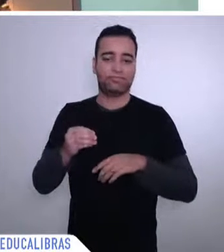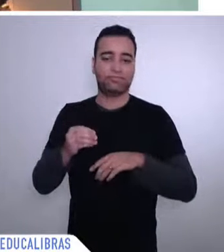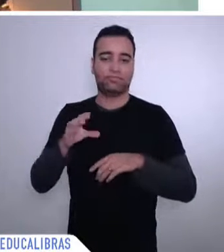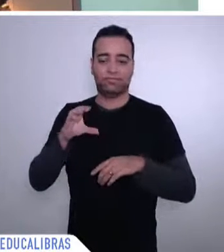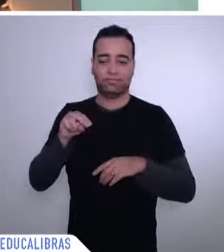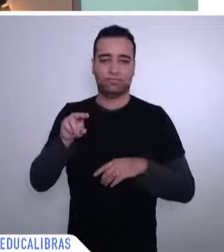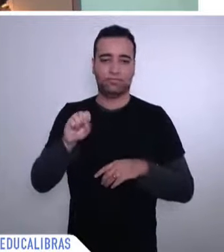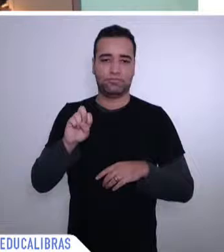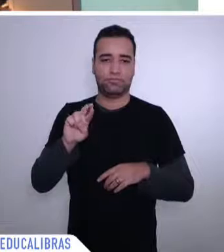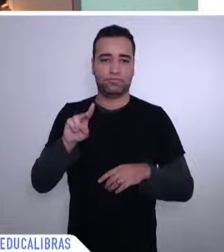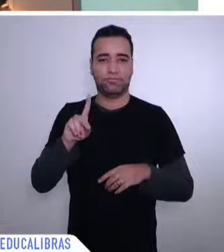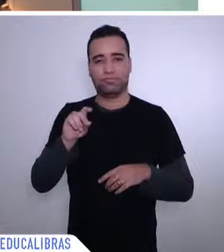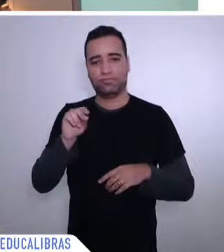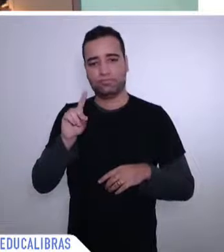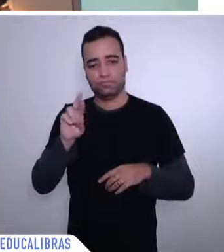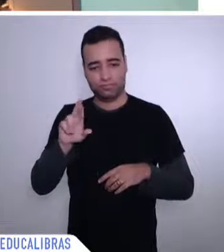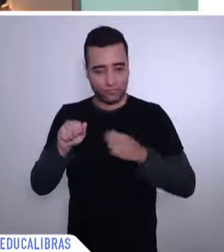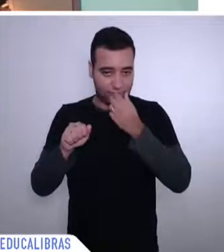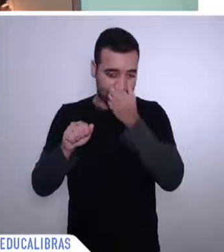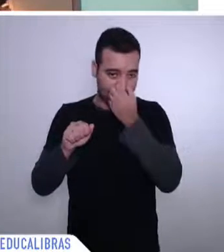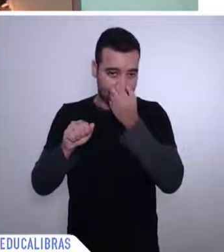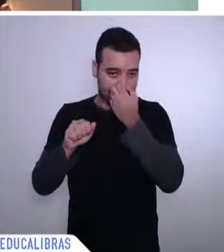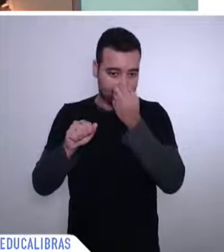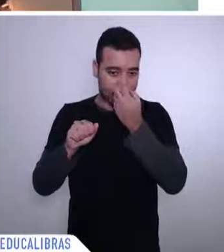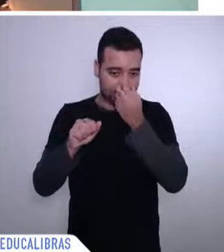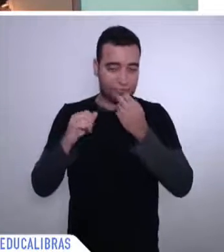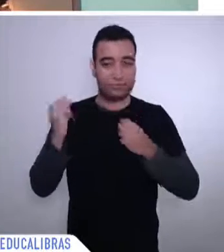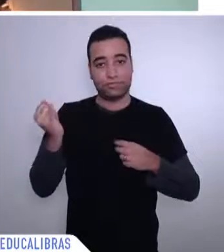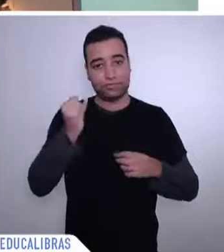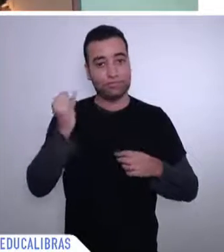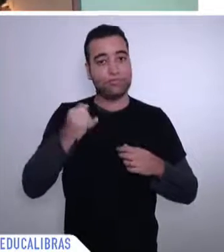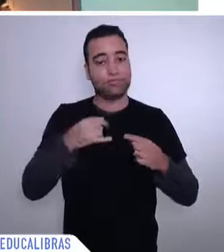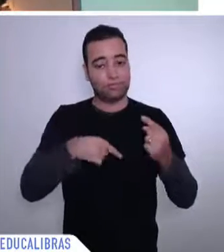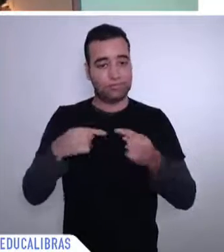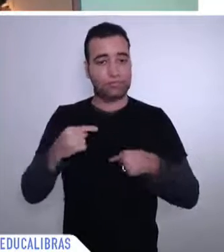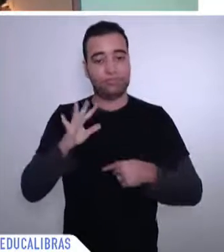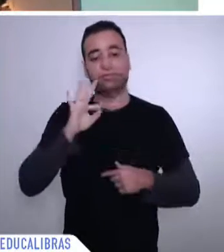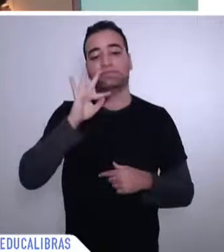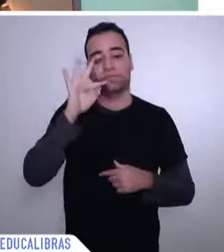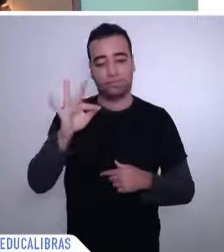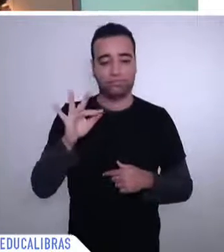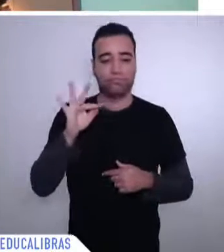this configuration? I think these are important disputes